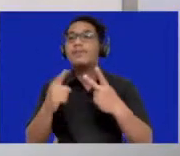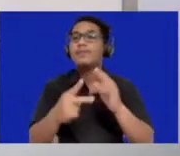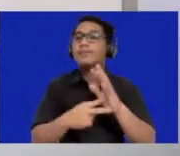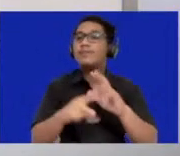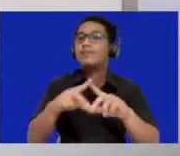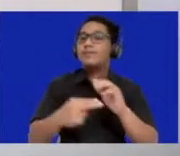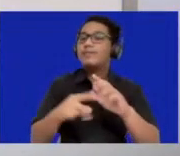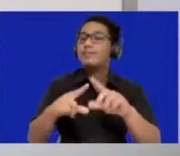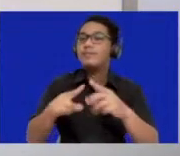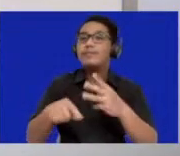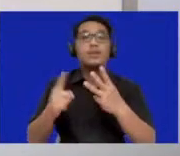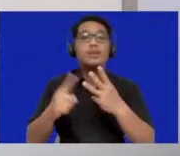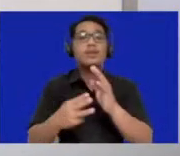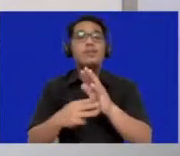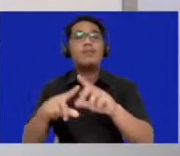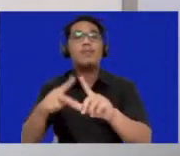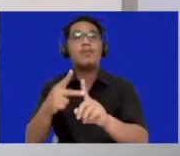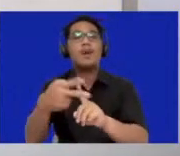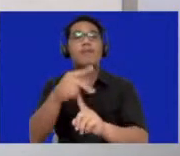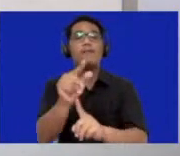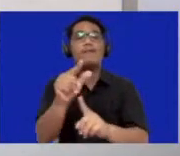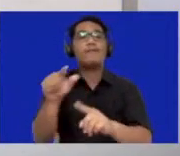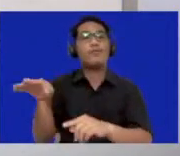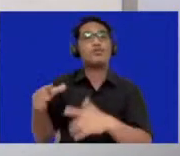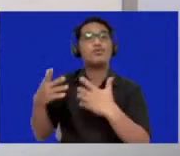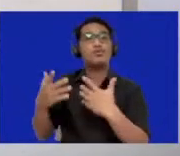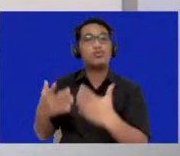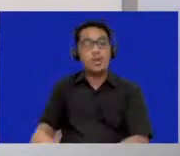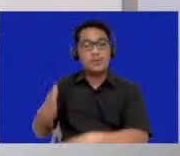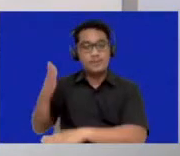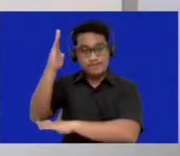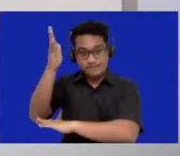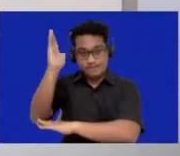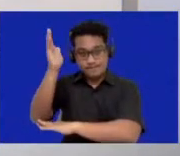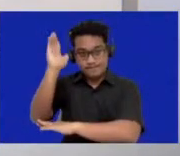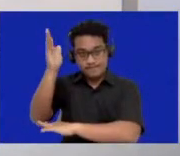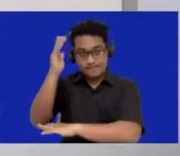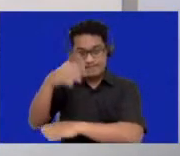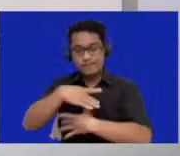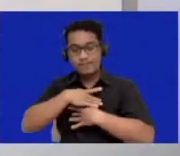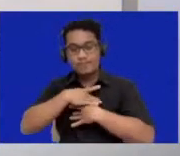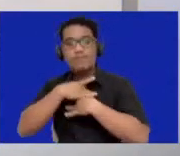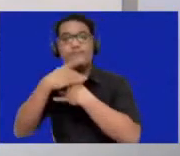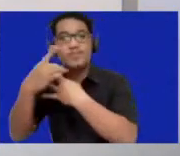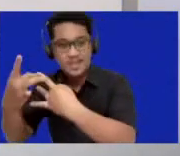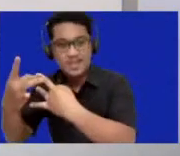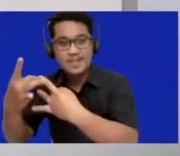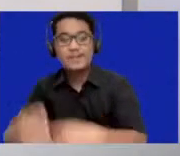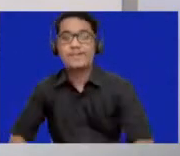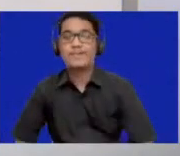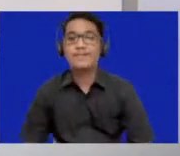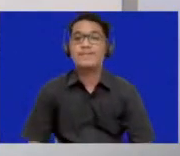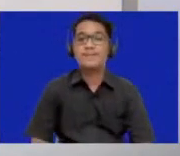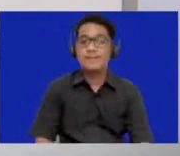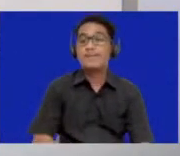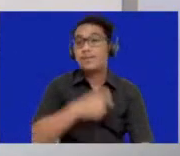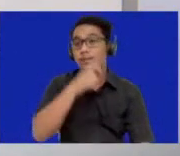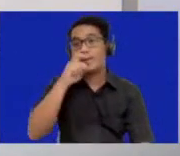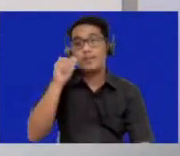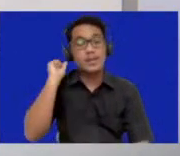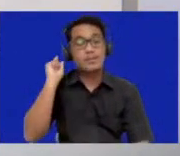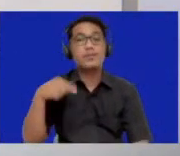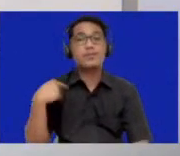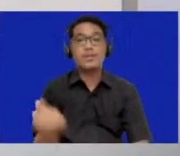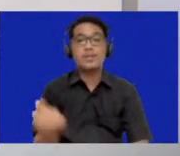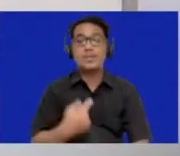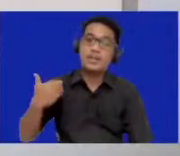delightful presentation in this session. So ladies and gentlemen, we're going to our next agenda is question and answer